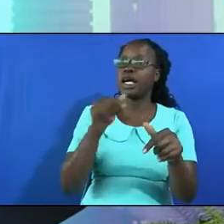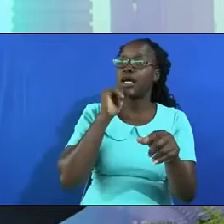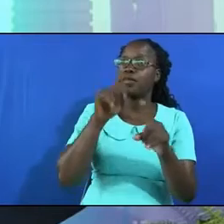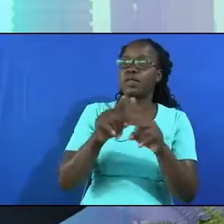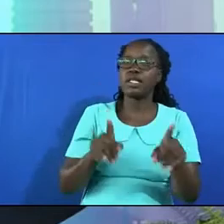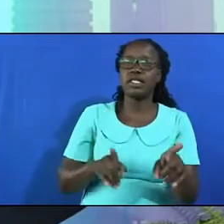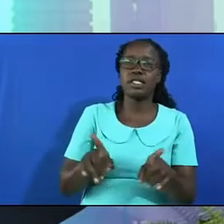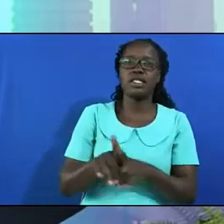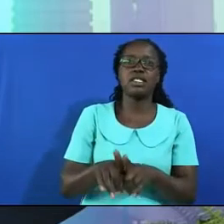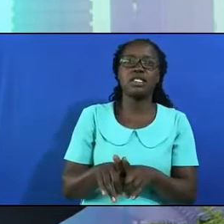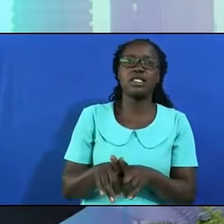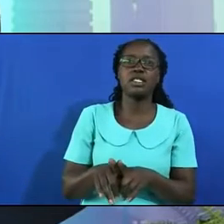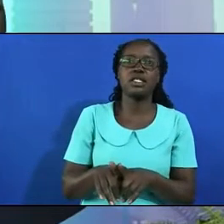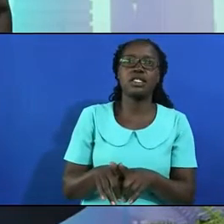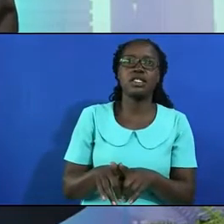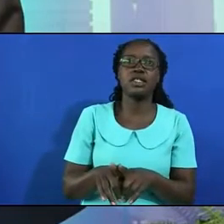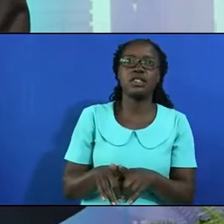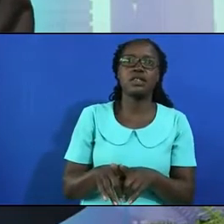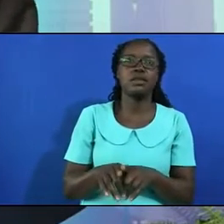and sisters,